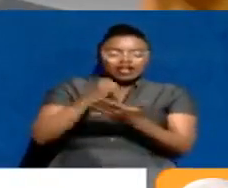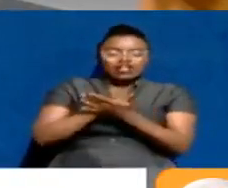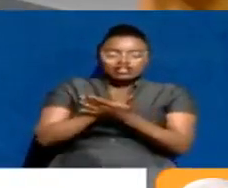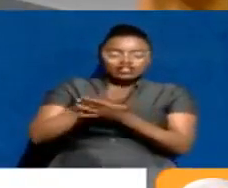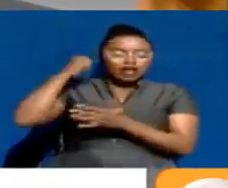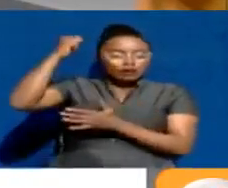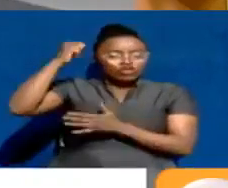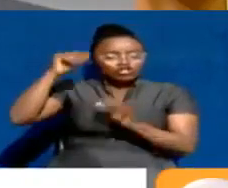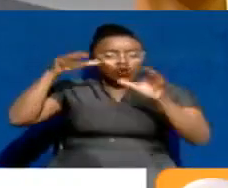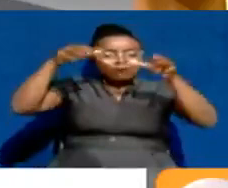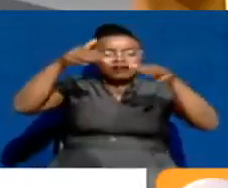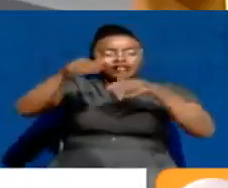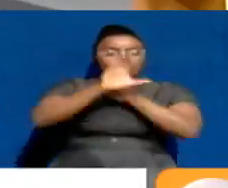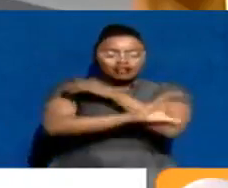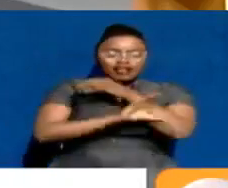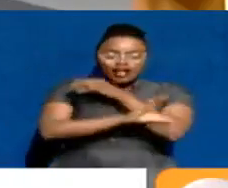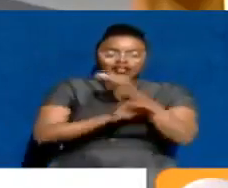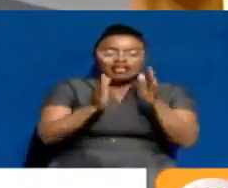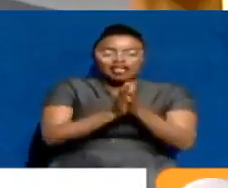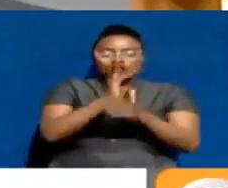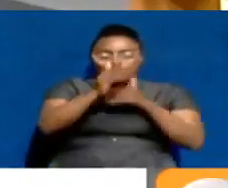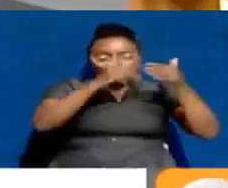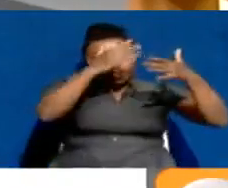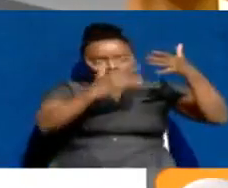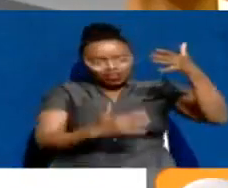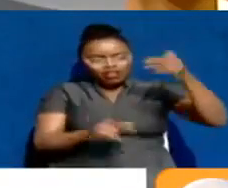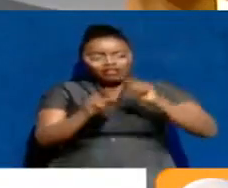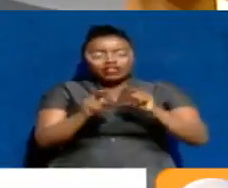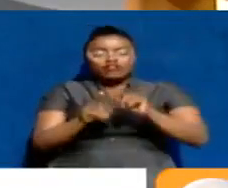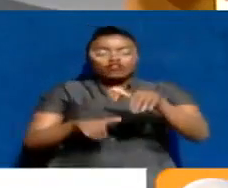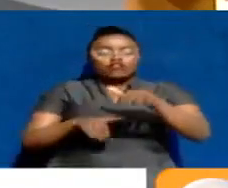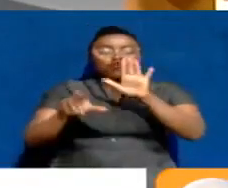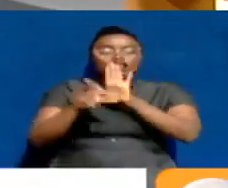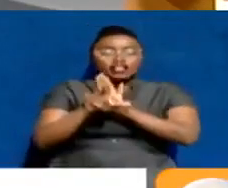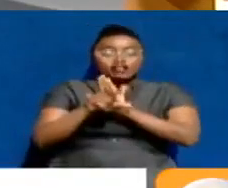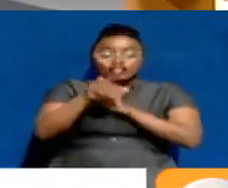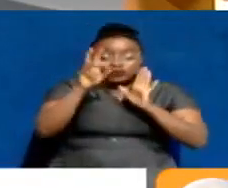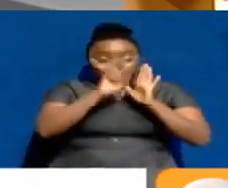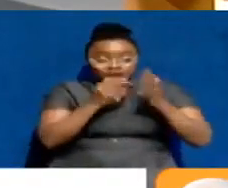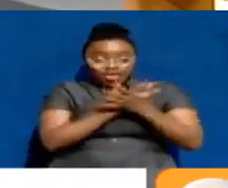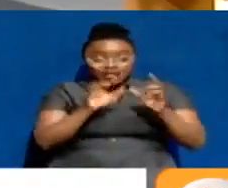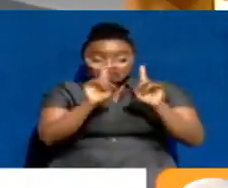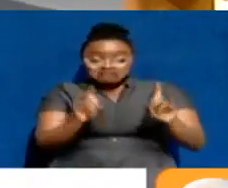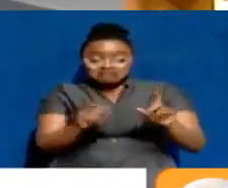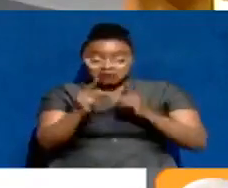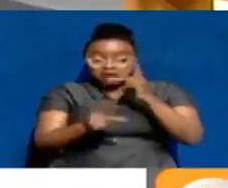registered political party in this country, and all of this is by law. Did you go through any